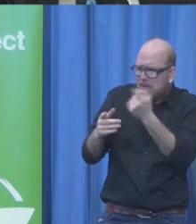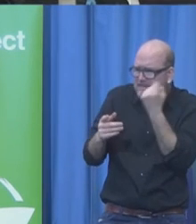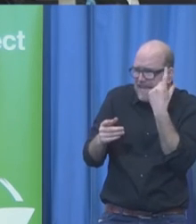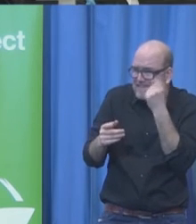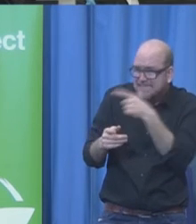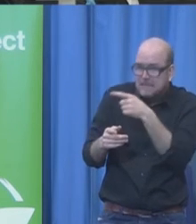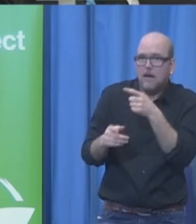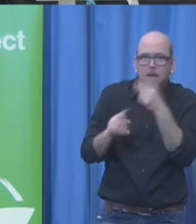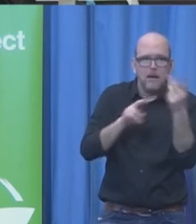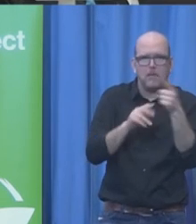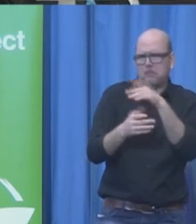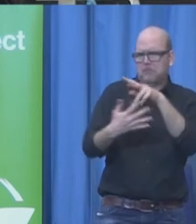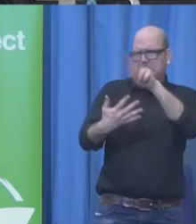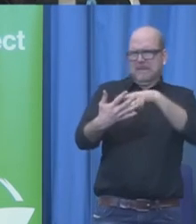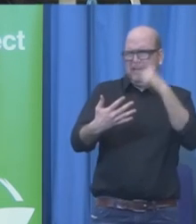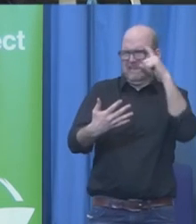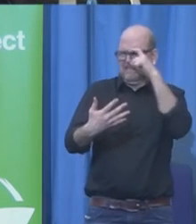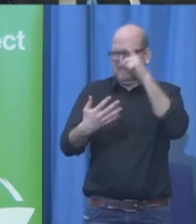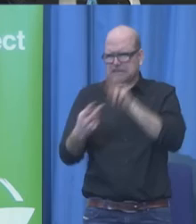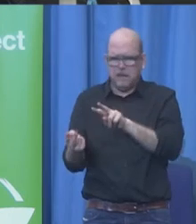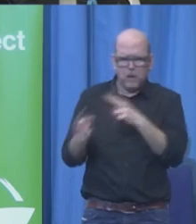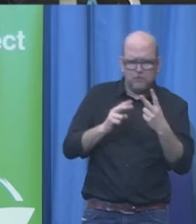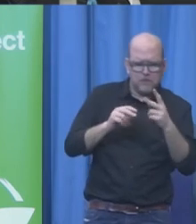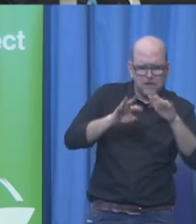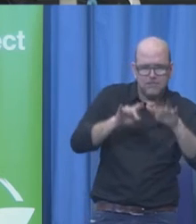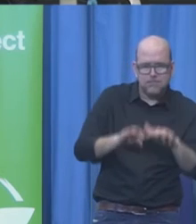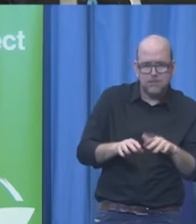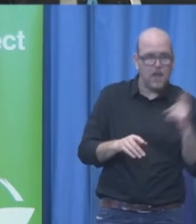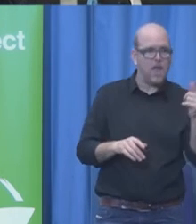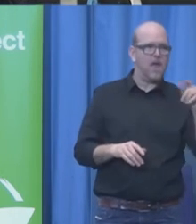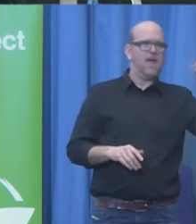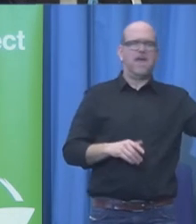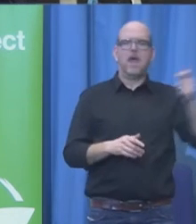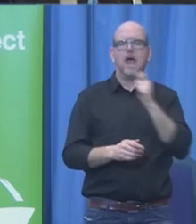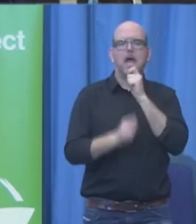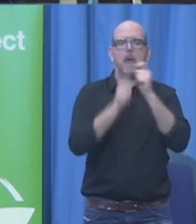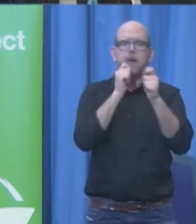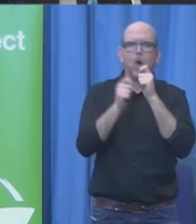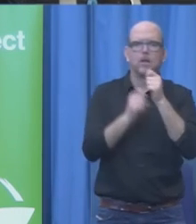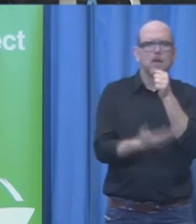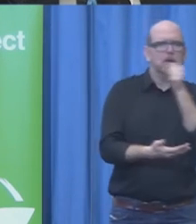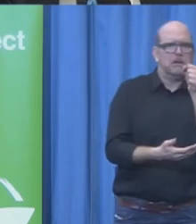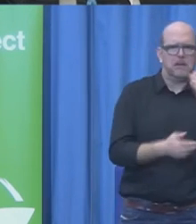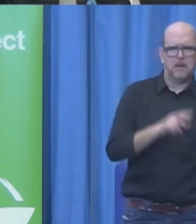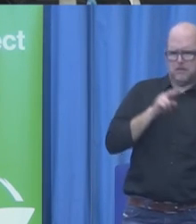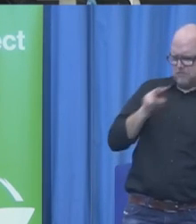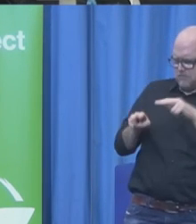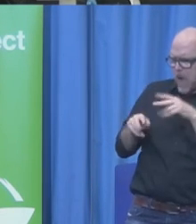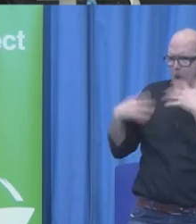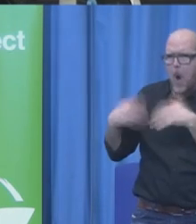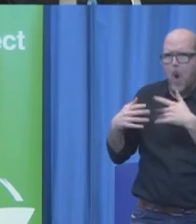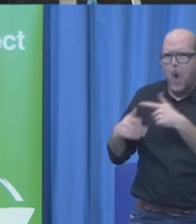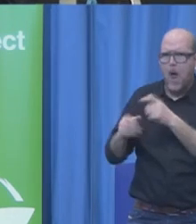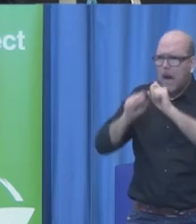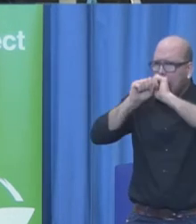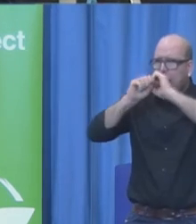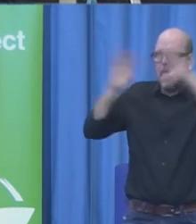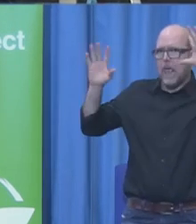journalists can't do, and so they learn from each other, and this